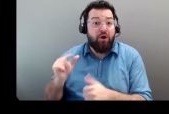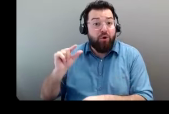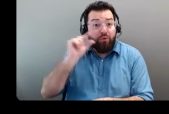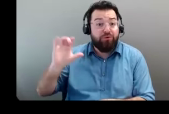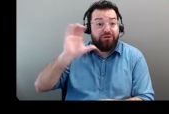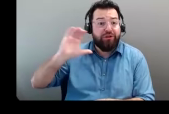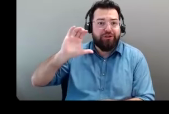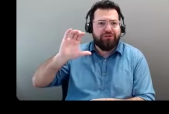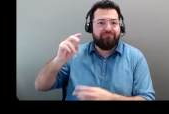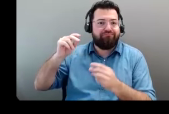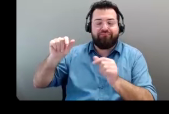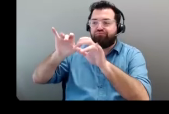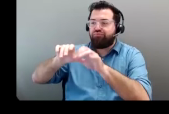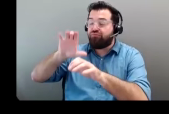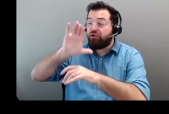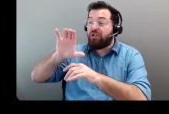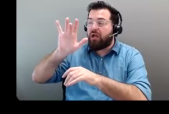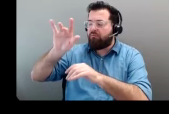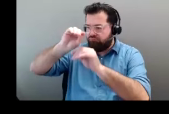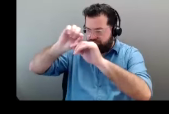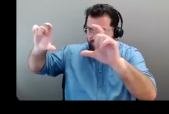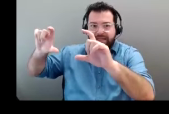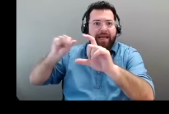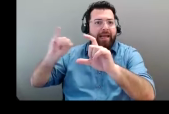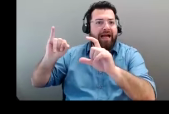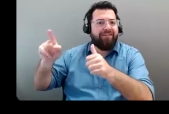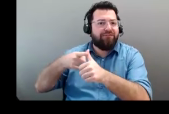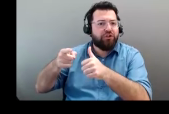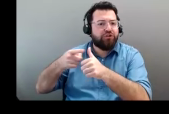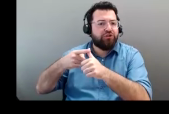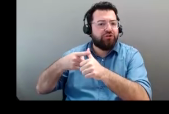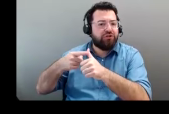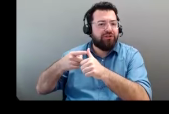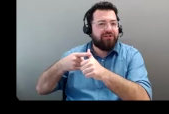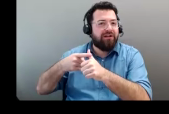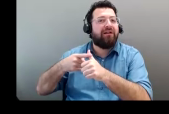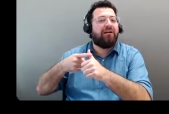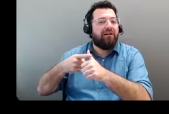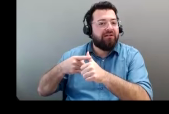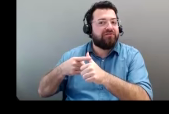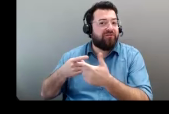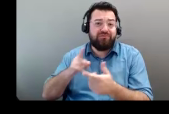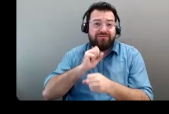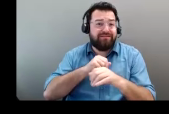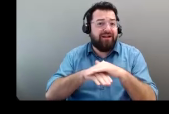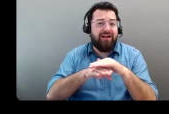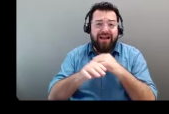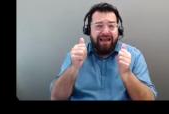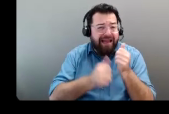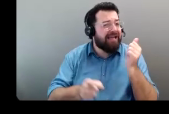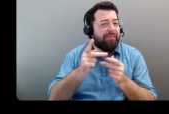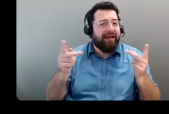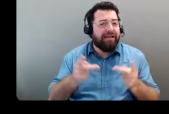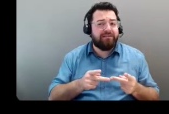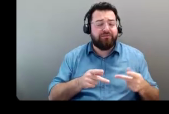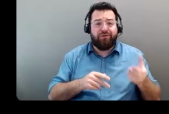having AI search results come out when you post that question. So it's accessible anywhere. You go ahead onto your phone, type